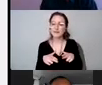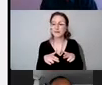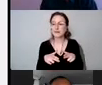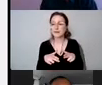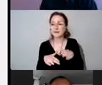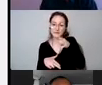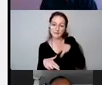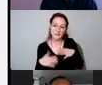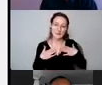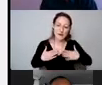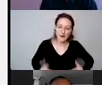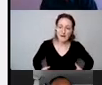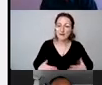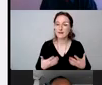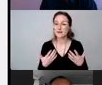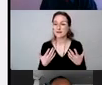female body